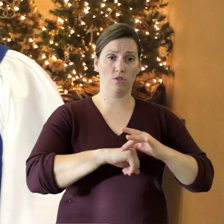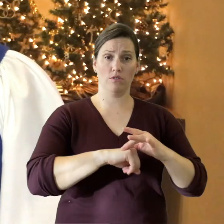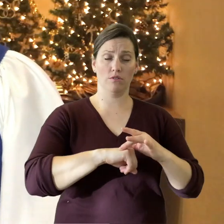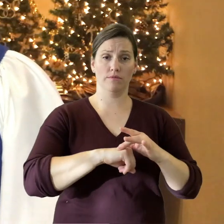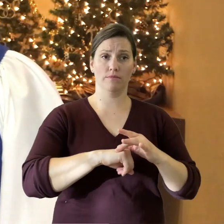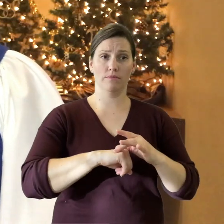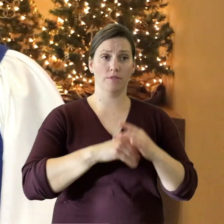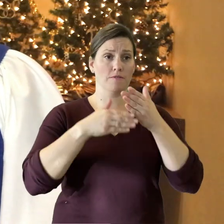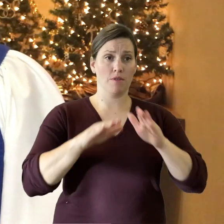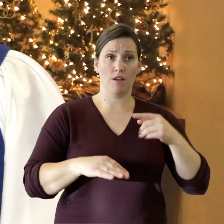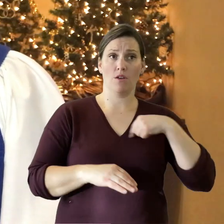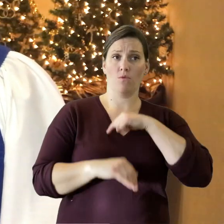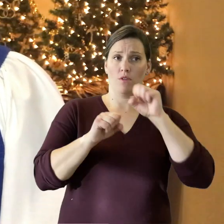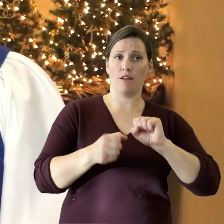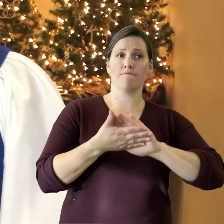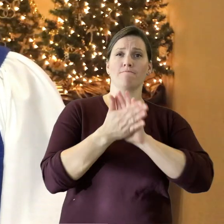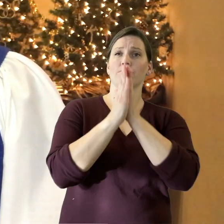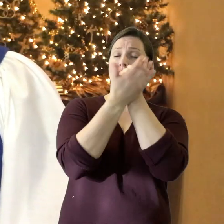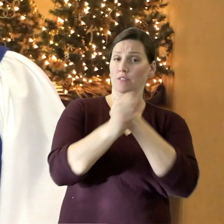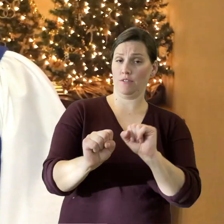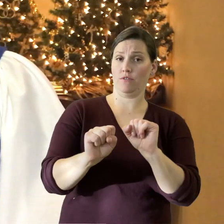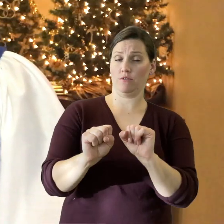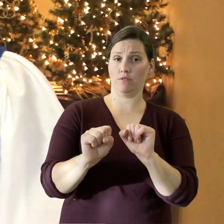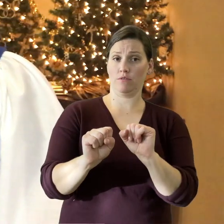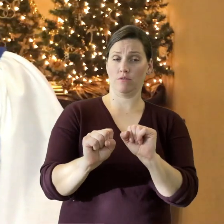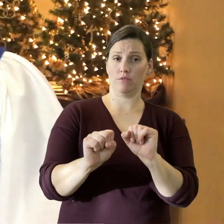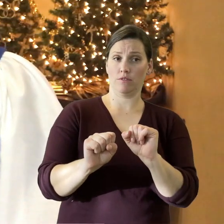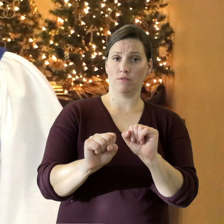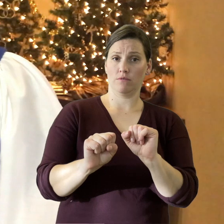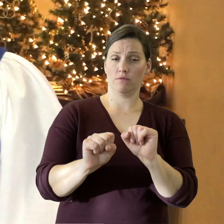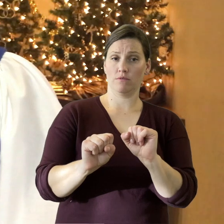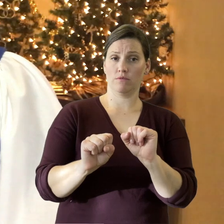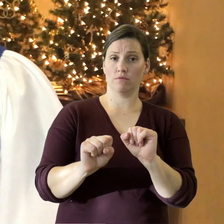or earth by which we must be saved.